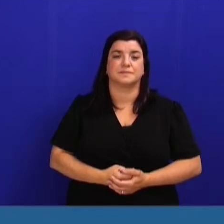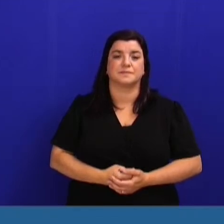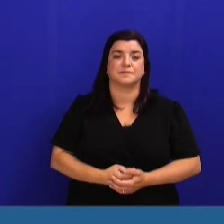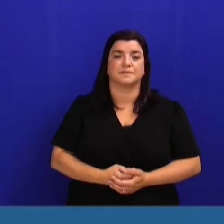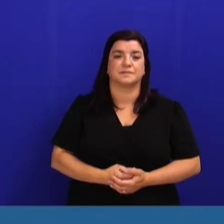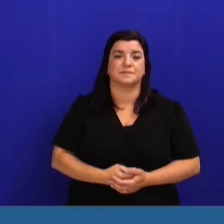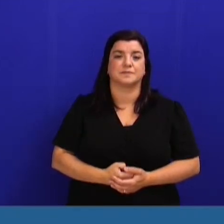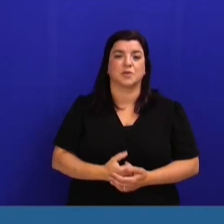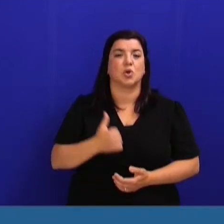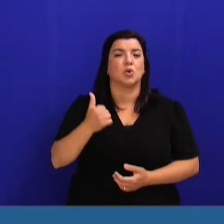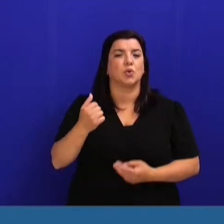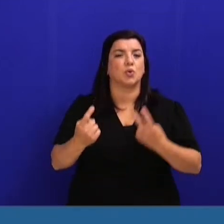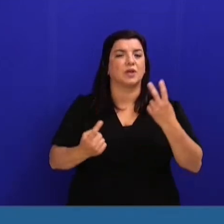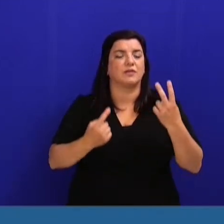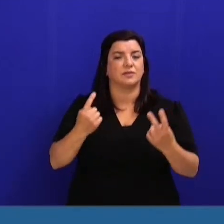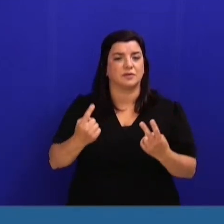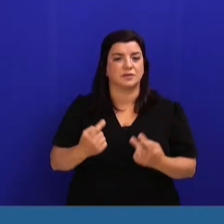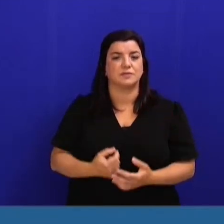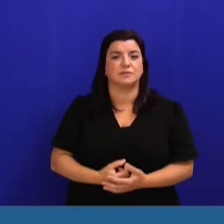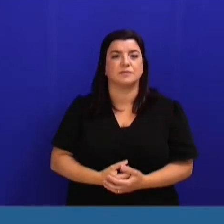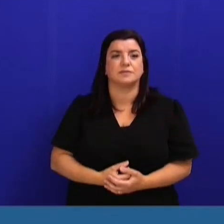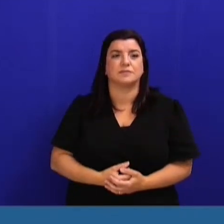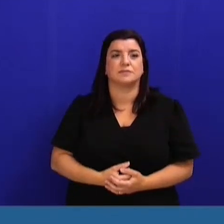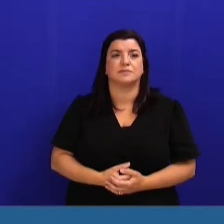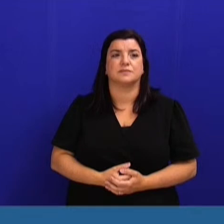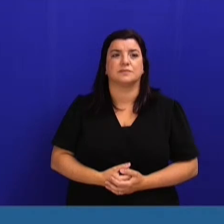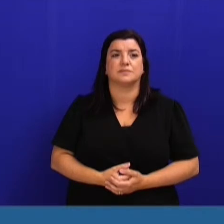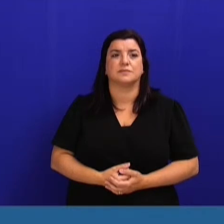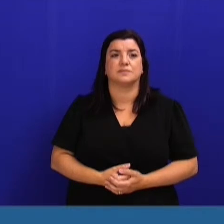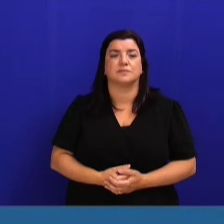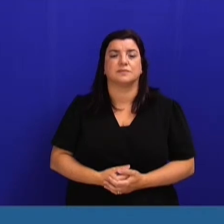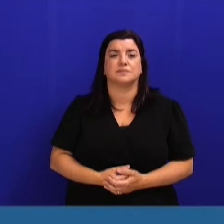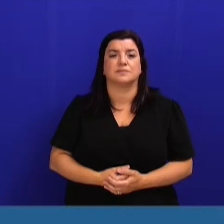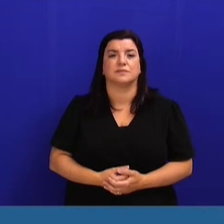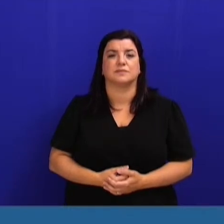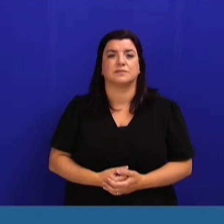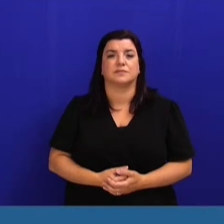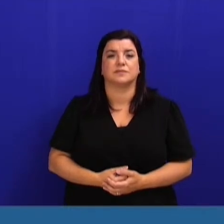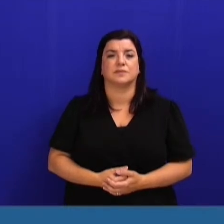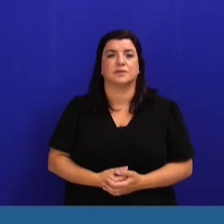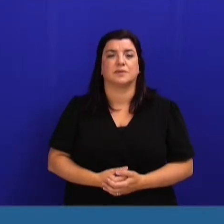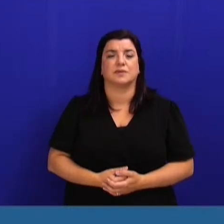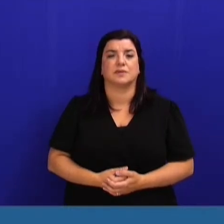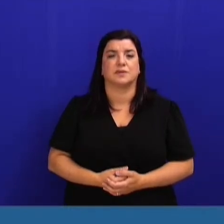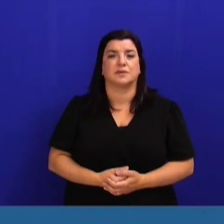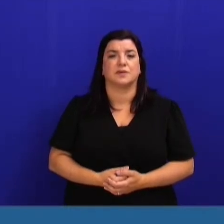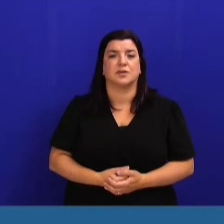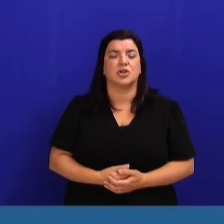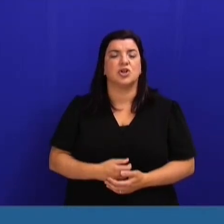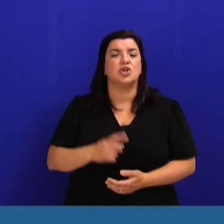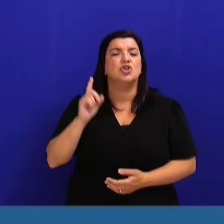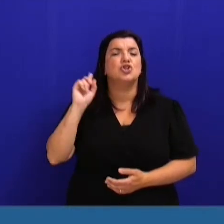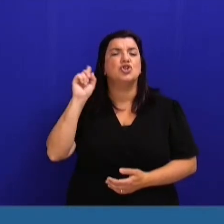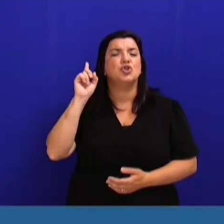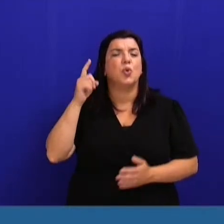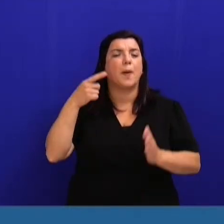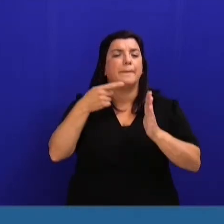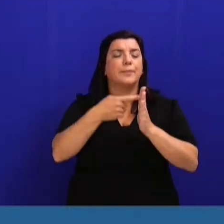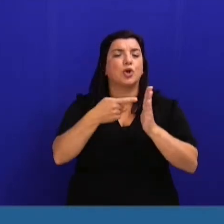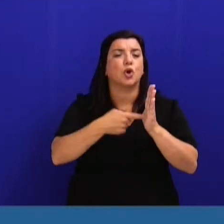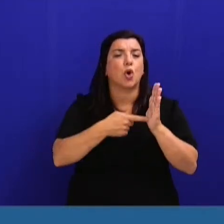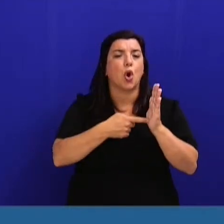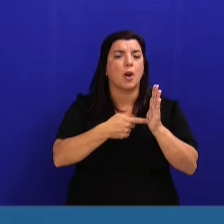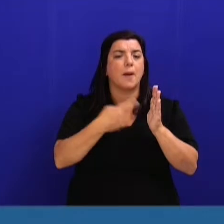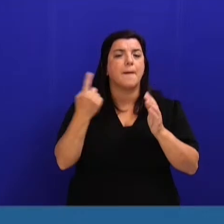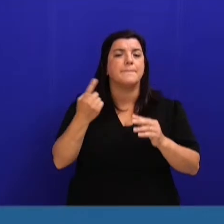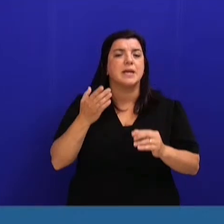Good afternoon, Dr. Fauci. Tlet mistoqsijiet jekk ma jimpurtax. L-ewwel nett. X'inhu l-protokoll tan-nies li jidħlu l-isptar